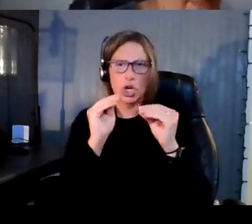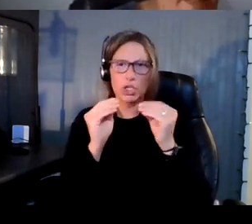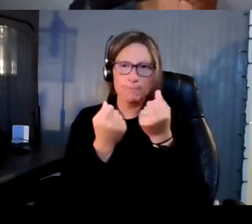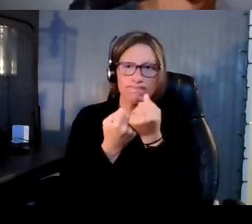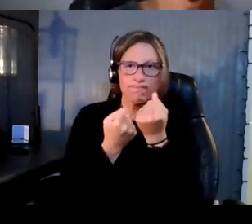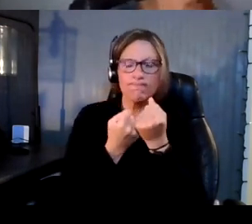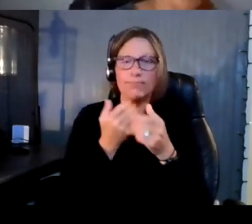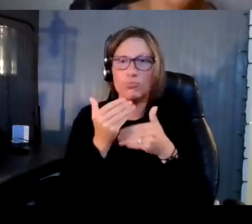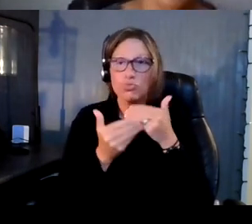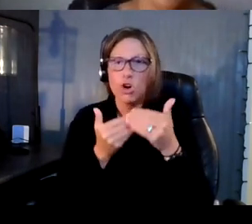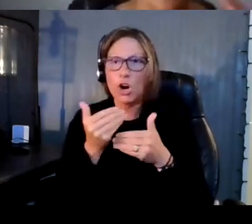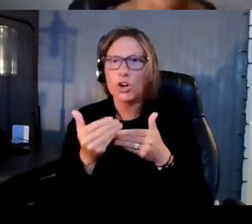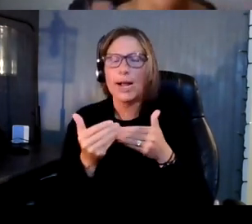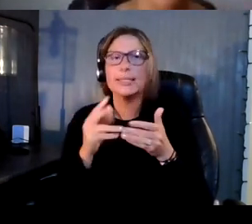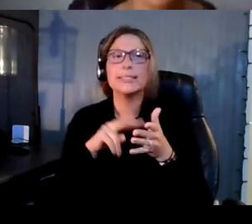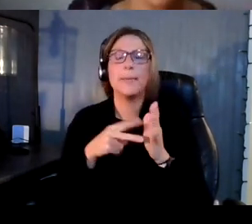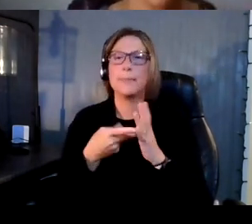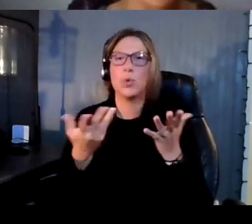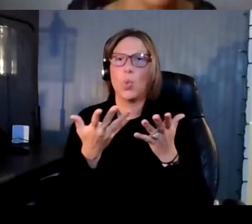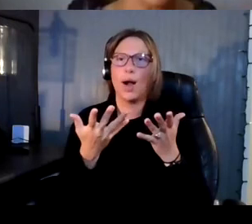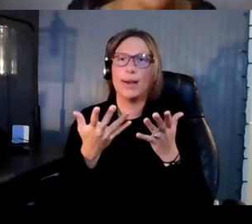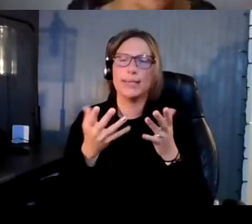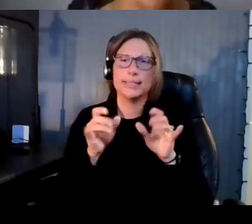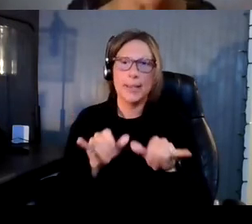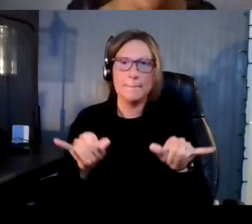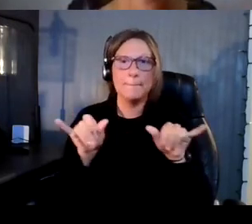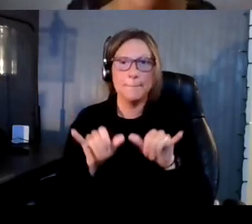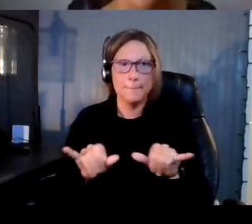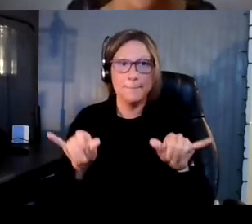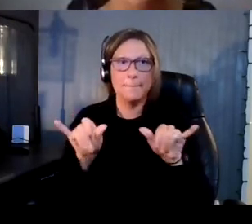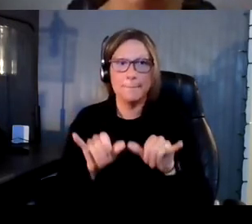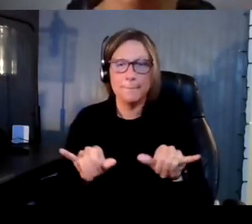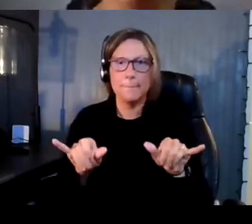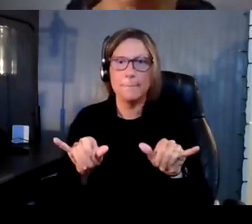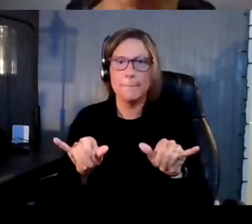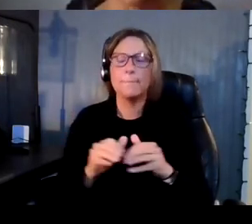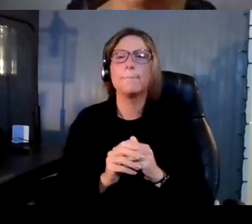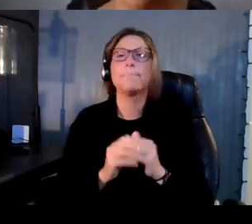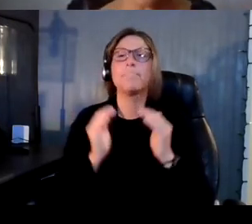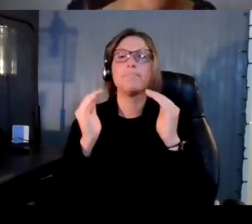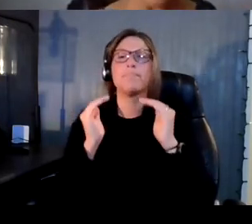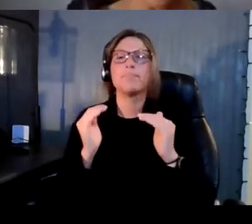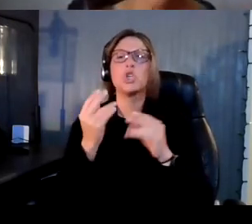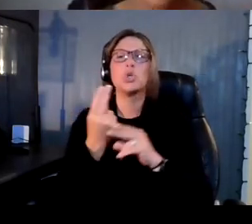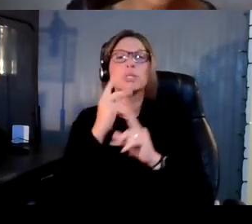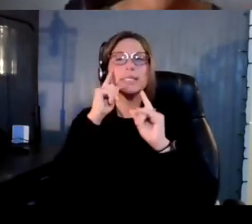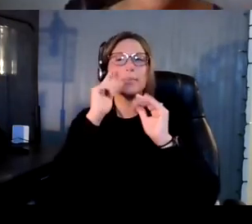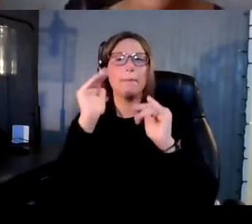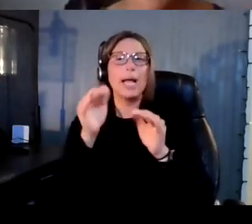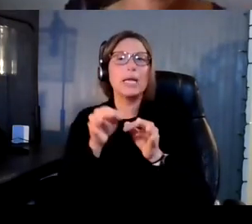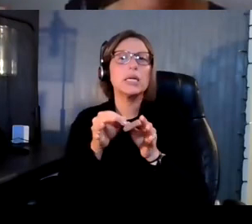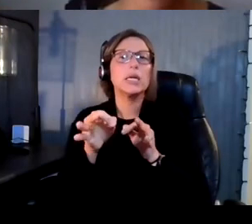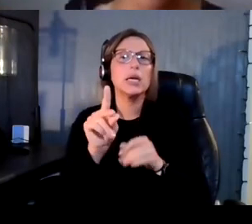consistent. We're going to use expectant delay or time delay in order to do that. So I'm not going to be